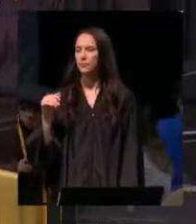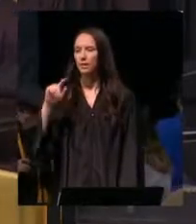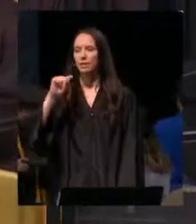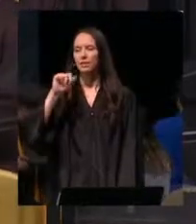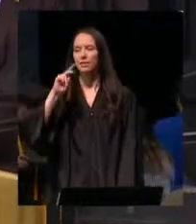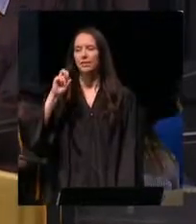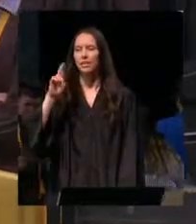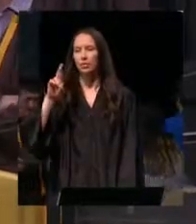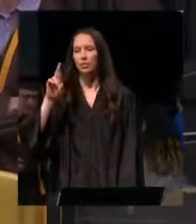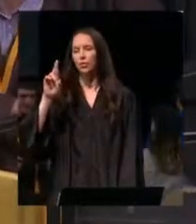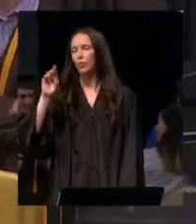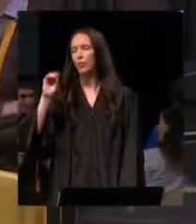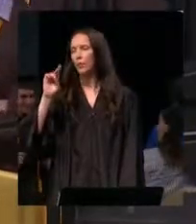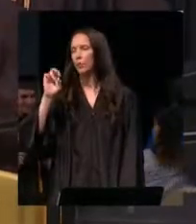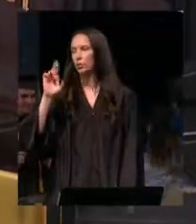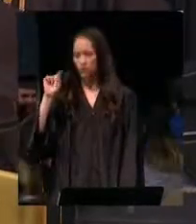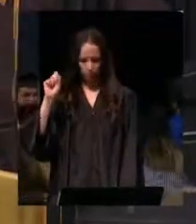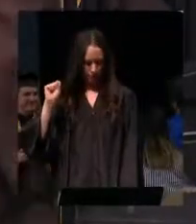Tanner Roberts.